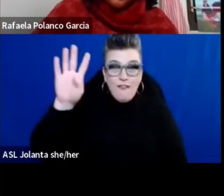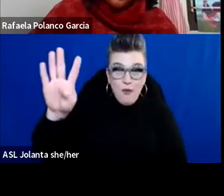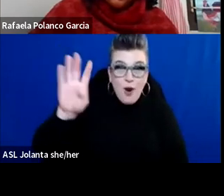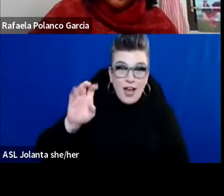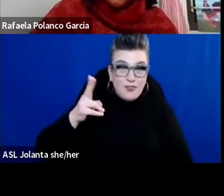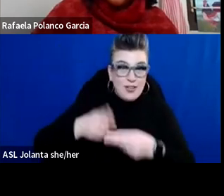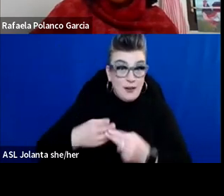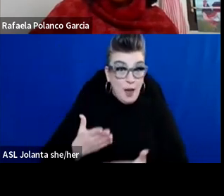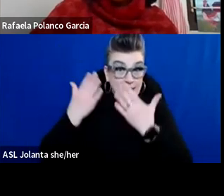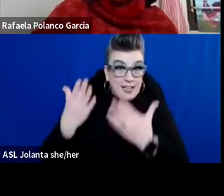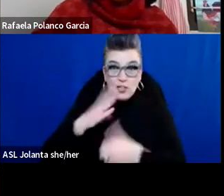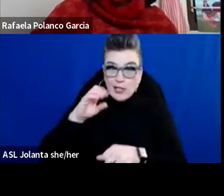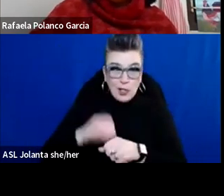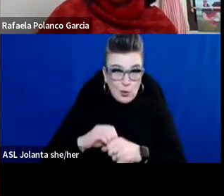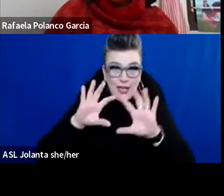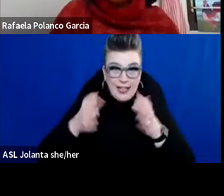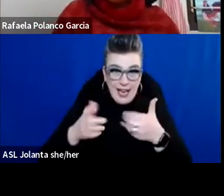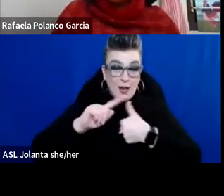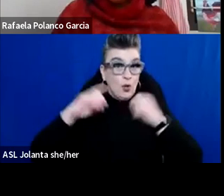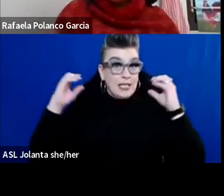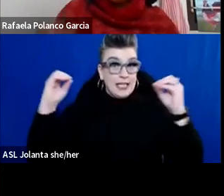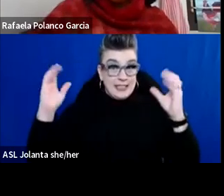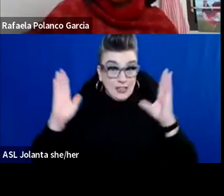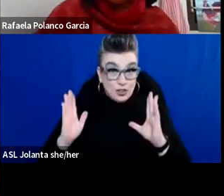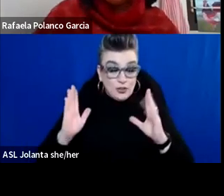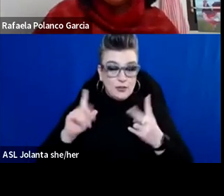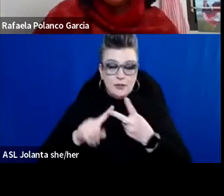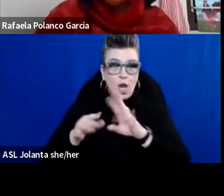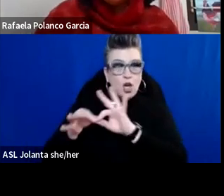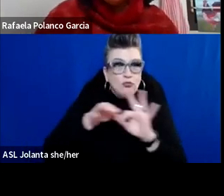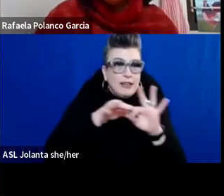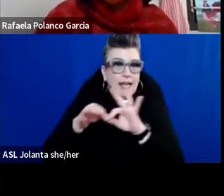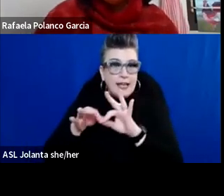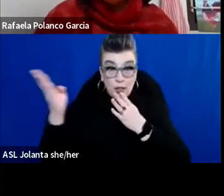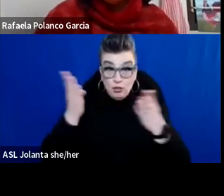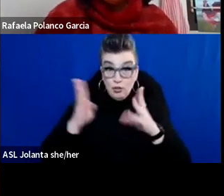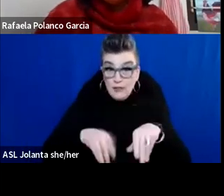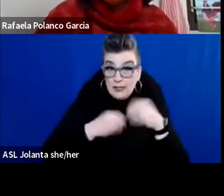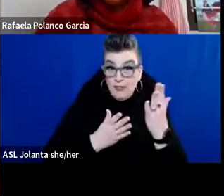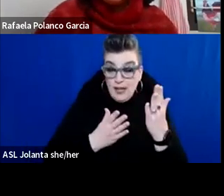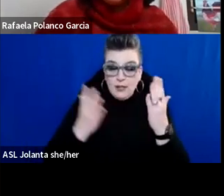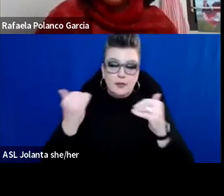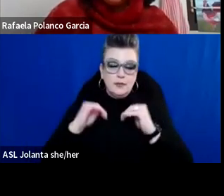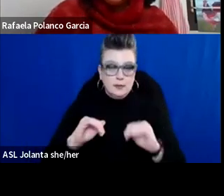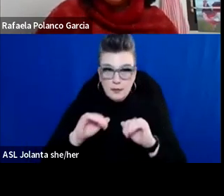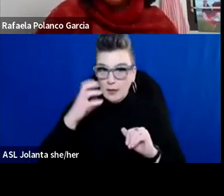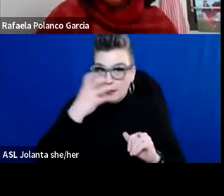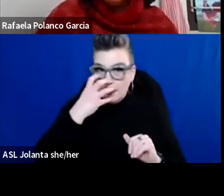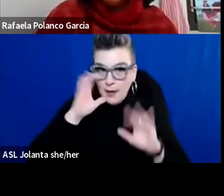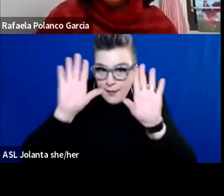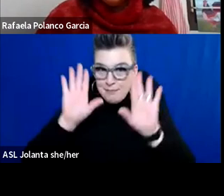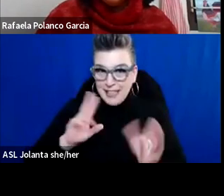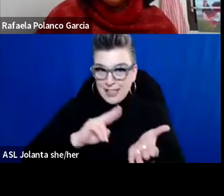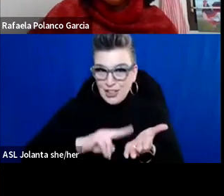the following categories teachers related service providers are amazing nurses